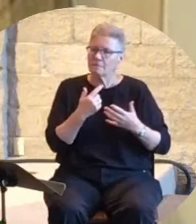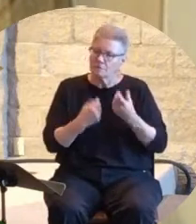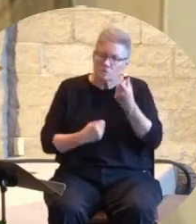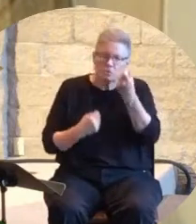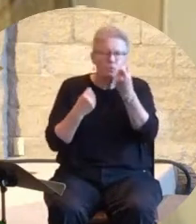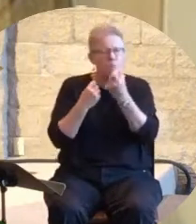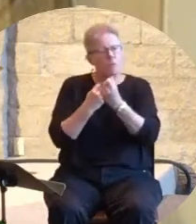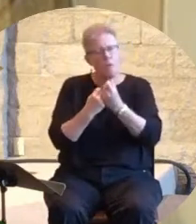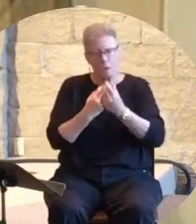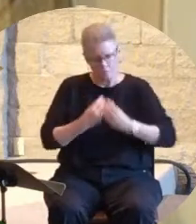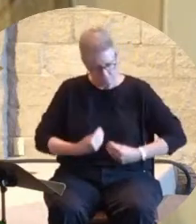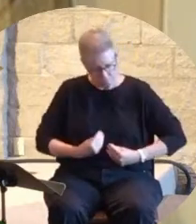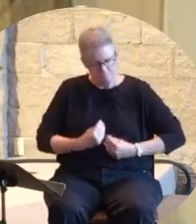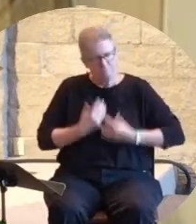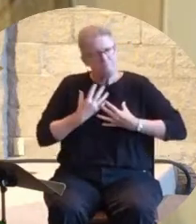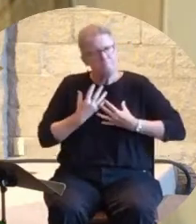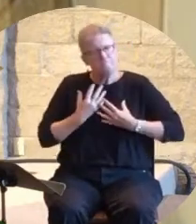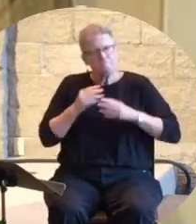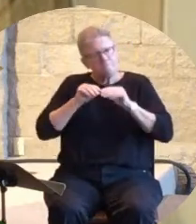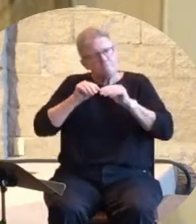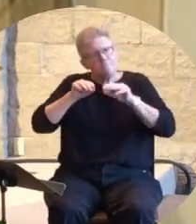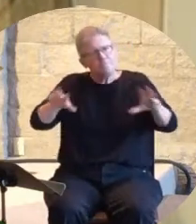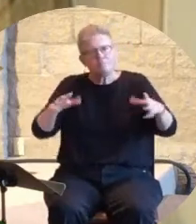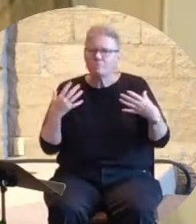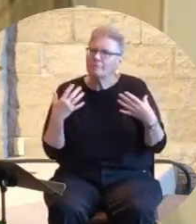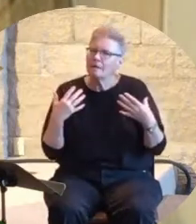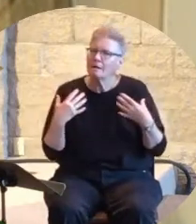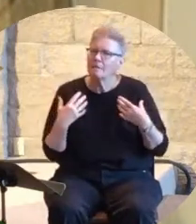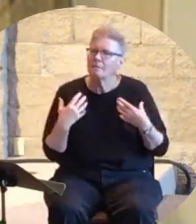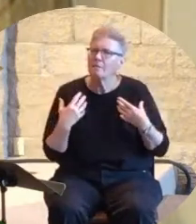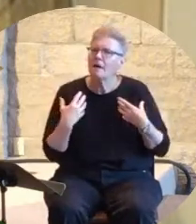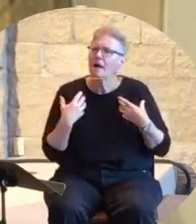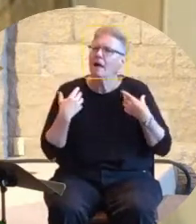We express divine life in all we think, say, and do.